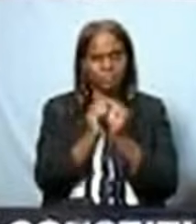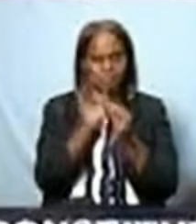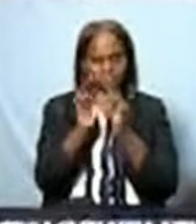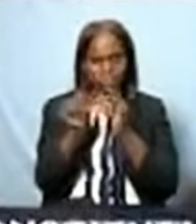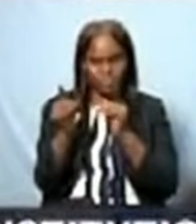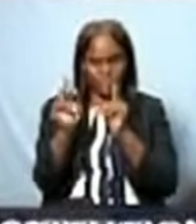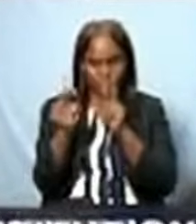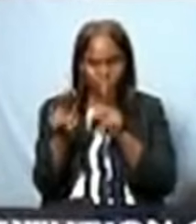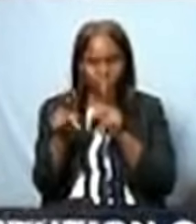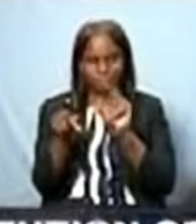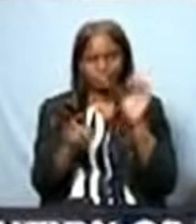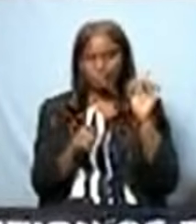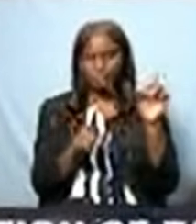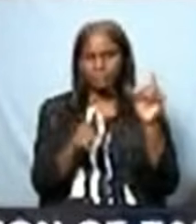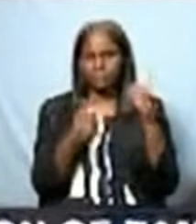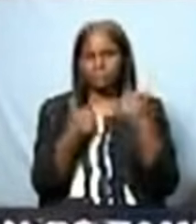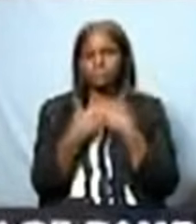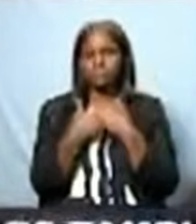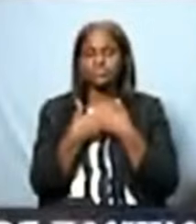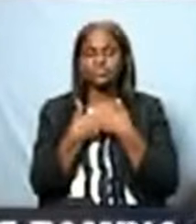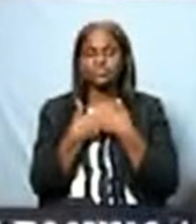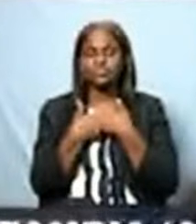person D has,